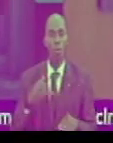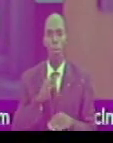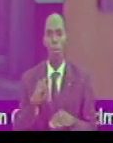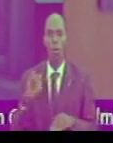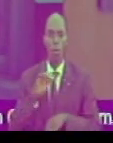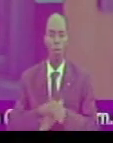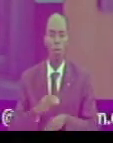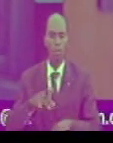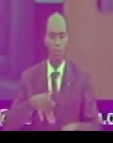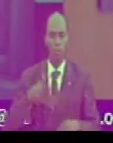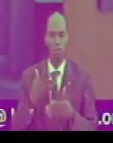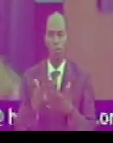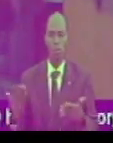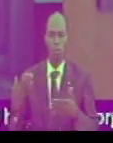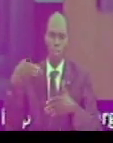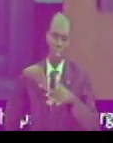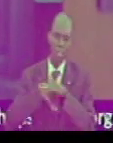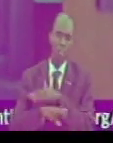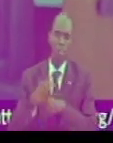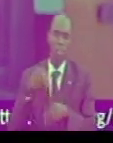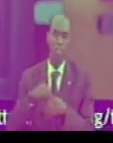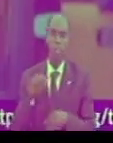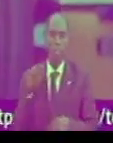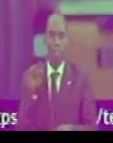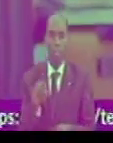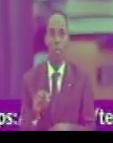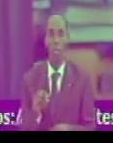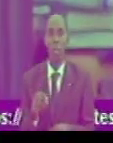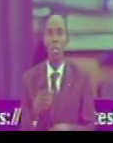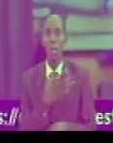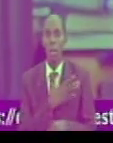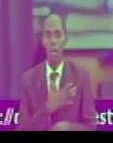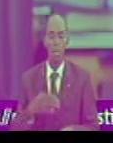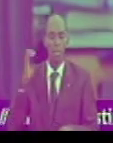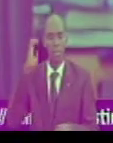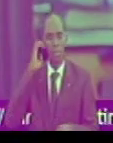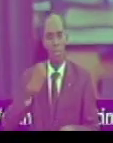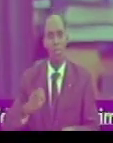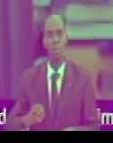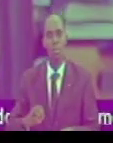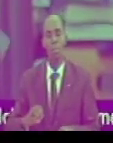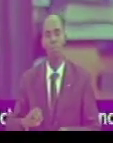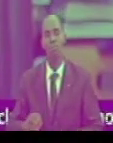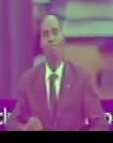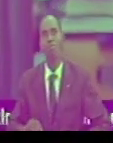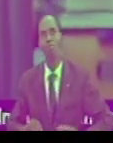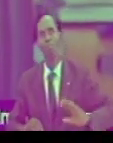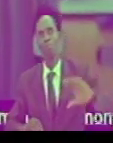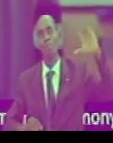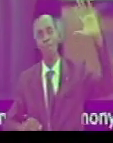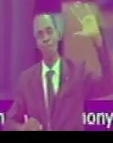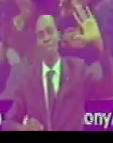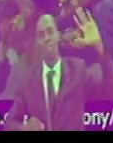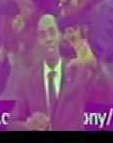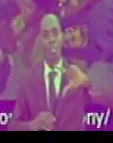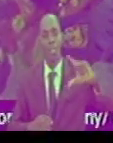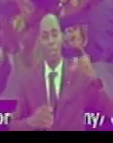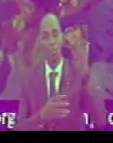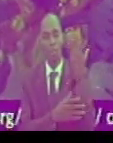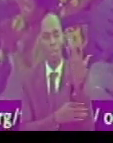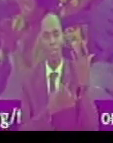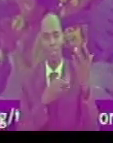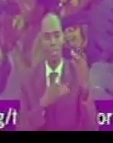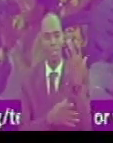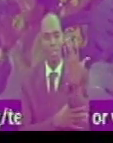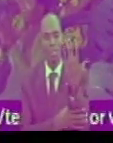man responded to me. From that yesterday to right, I'm talking to you, the miracle I've done. Praise